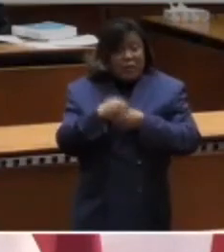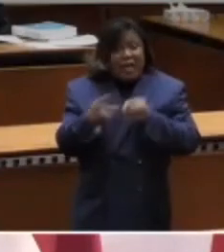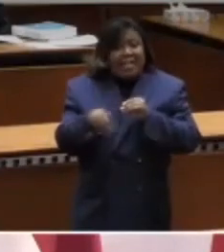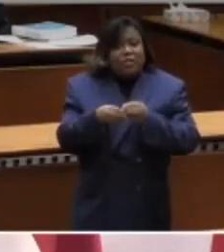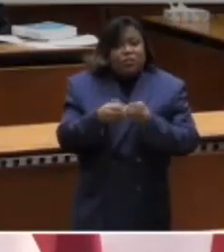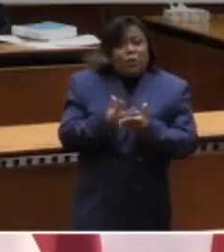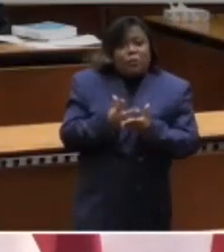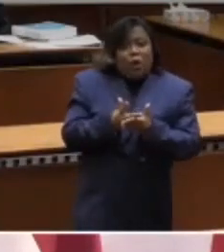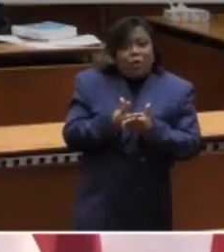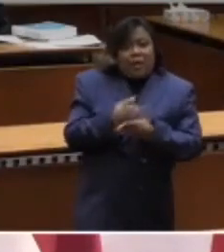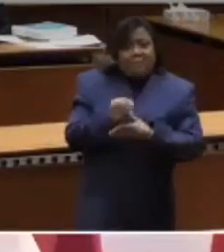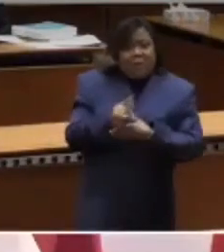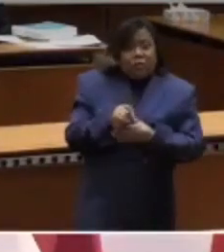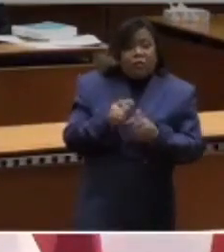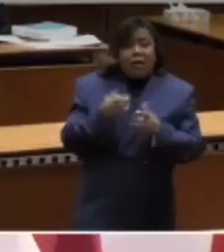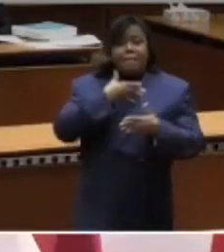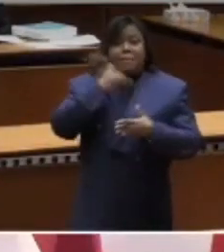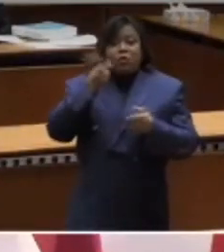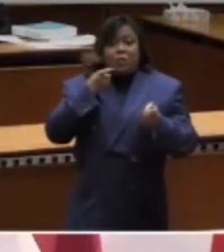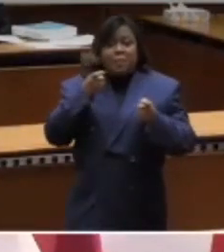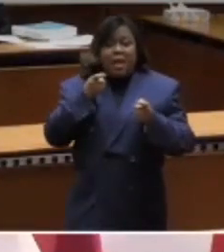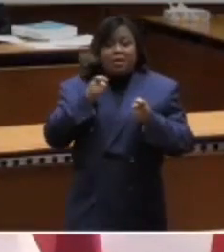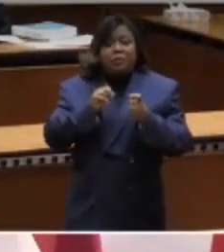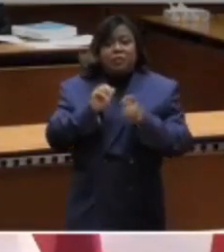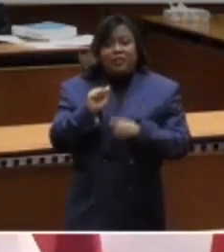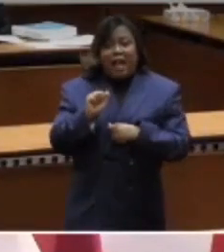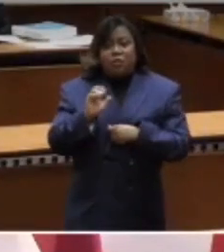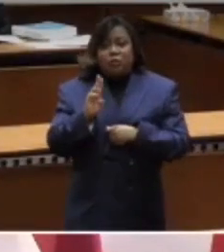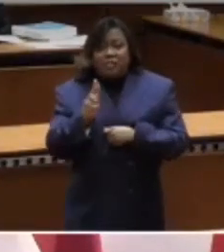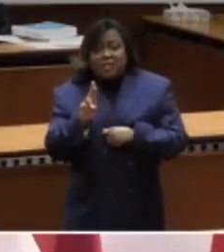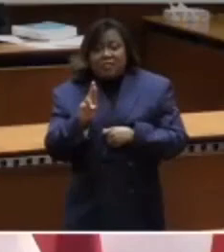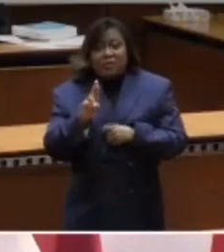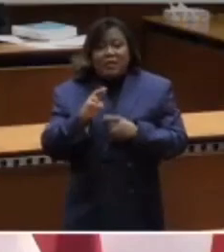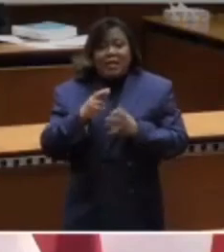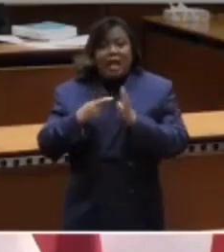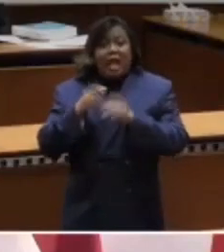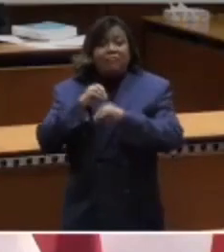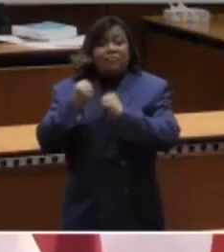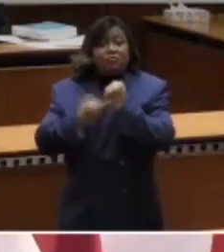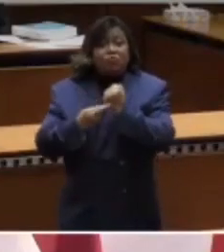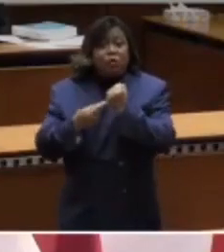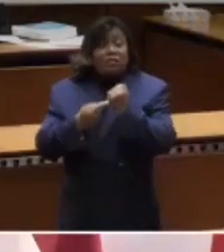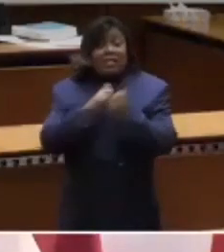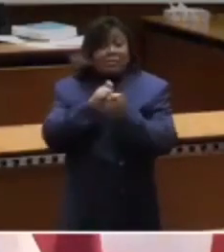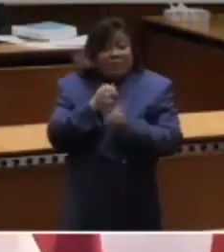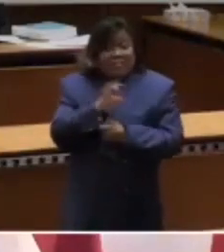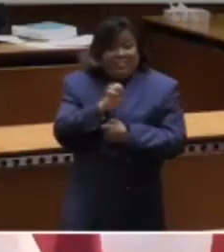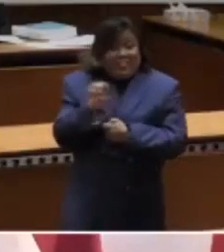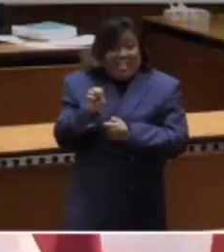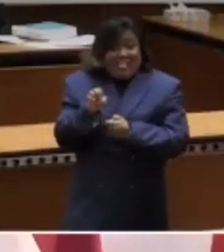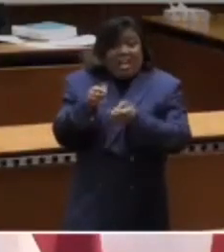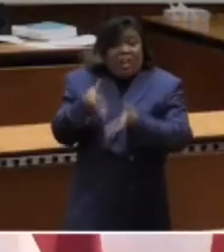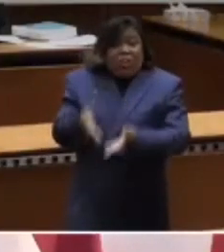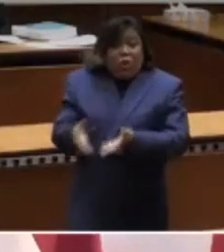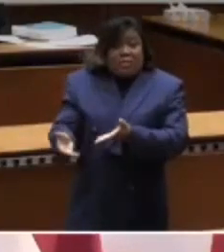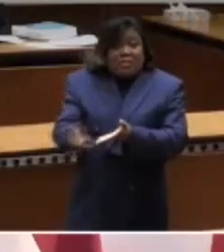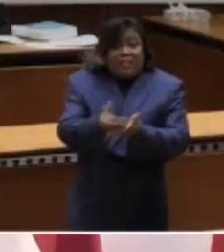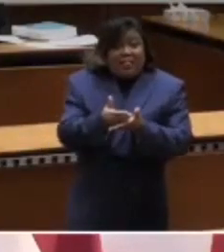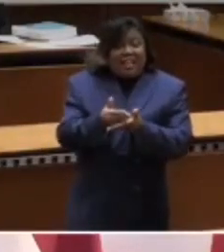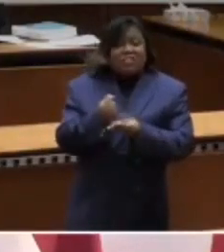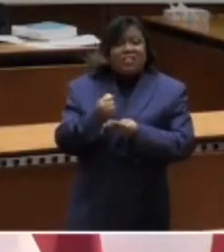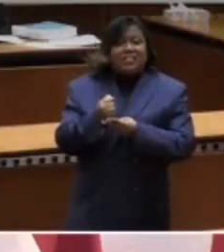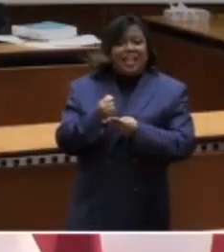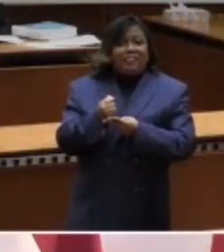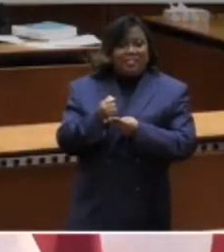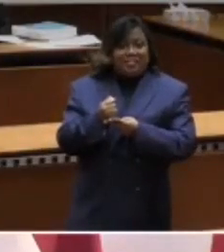additional parking meters, better management of accounts receivable, enhanced enforcement of certain fees, and loss of collection